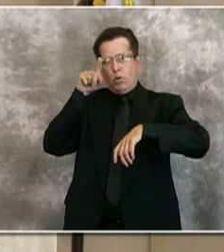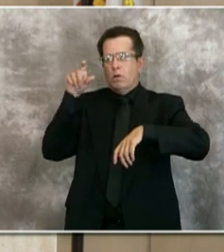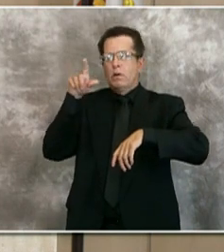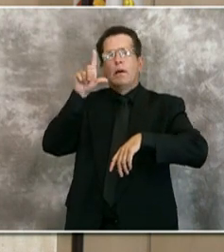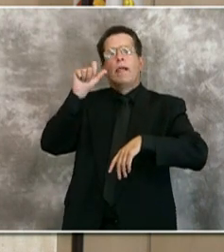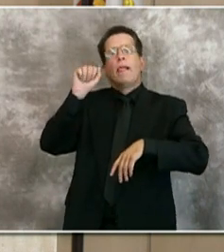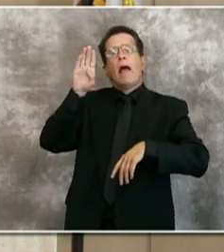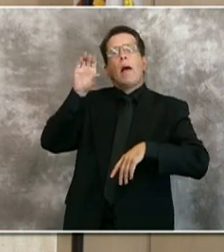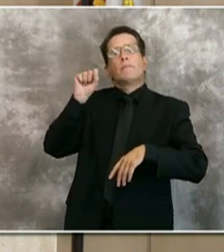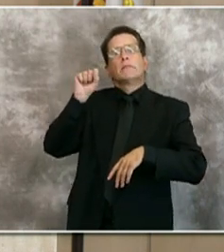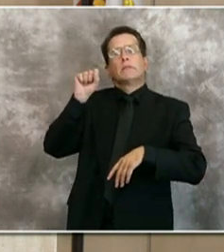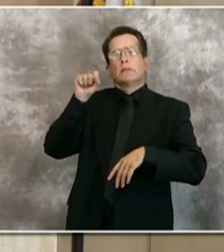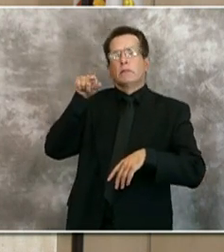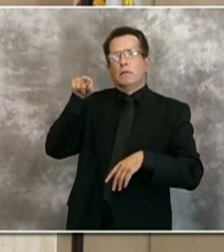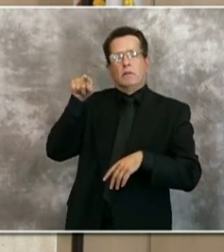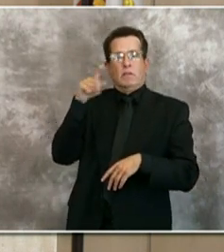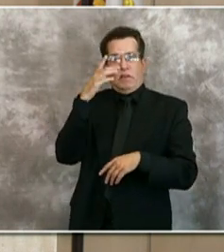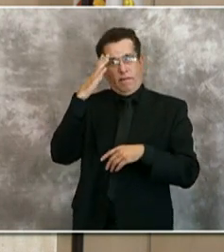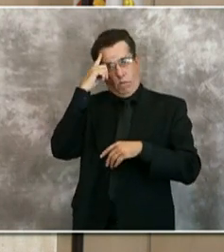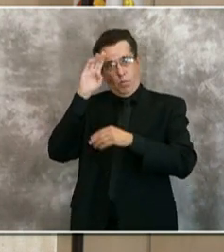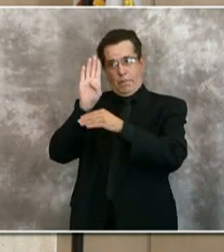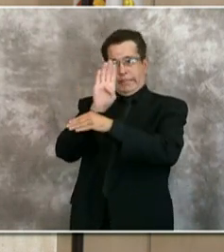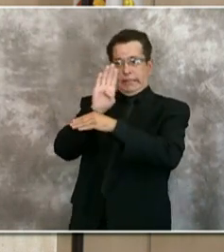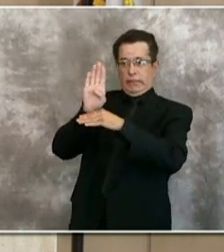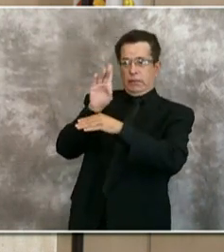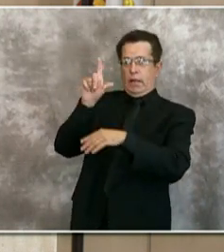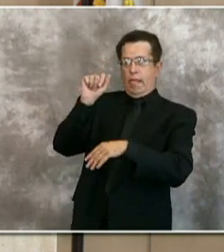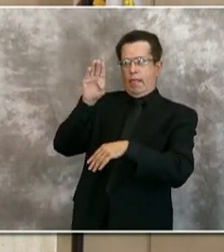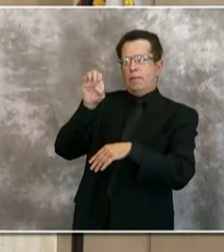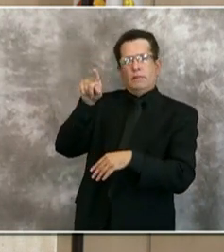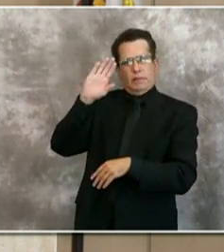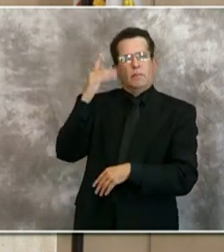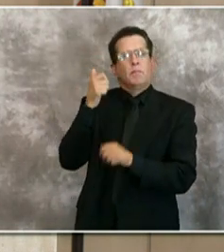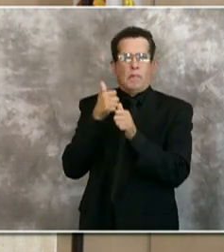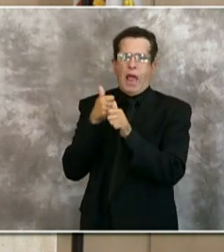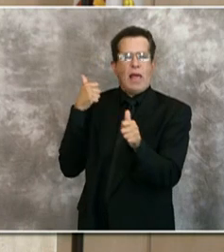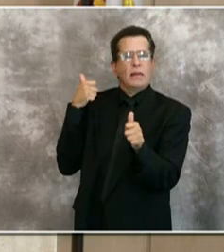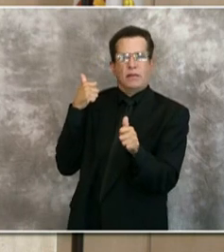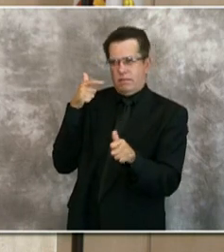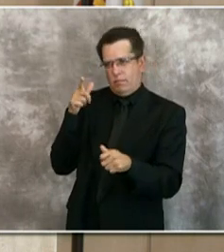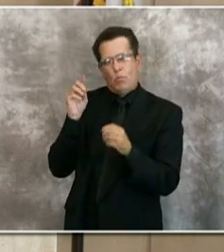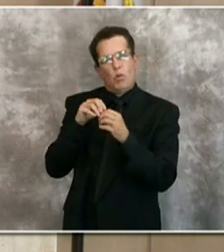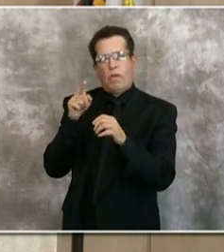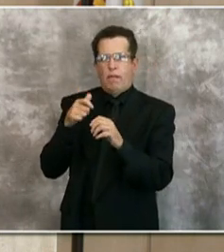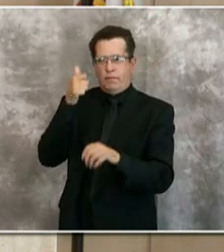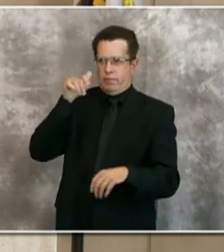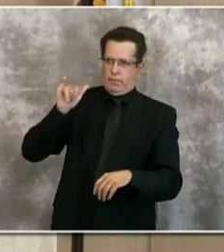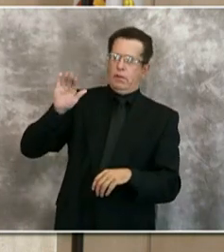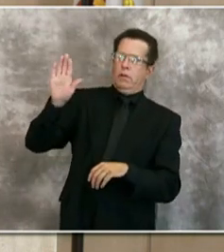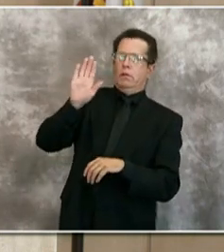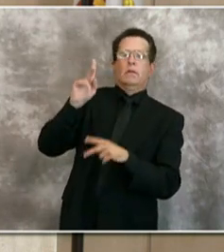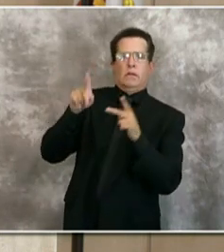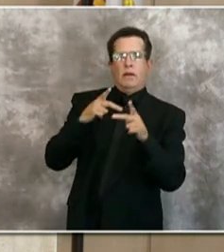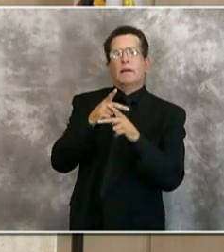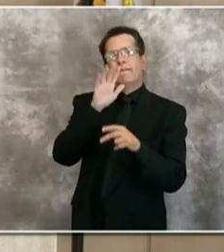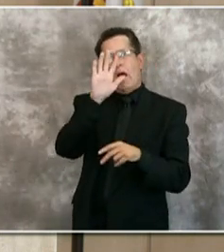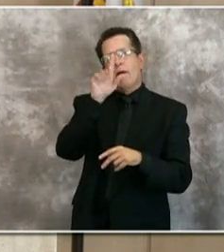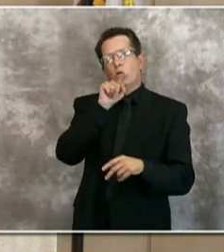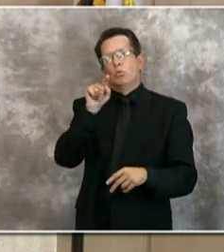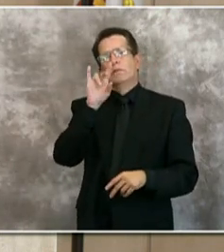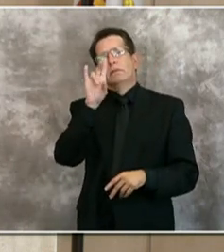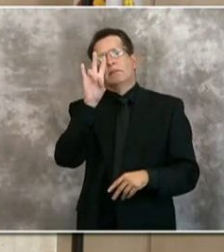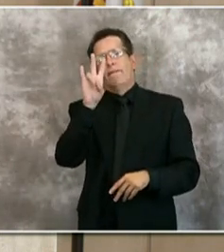commercial labs usually are the longest entities that have anywhere from a 5 to 7 day turnaround